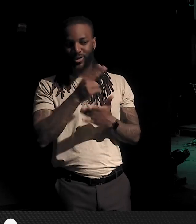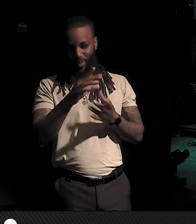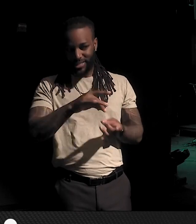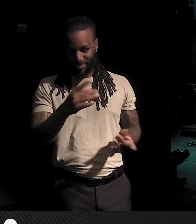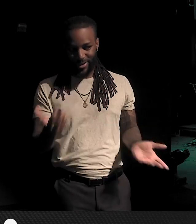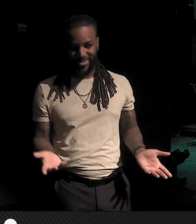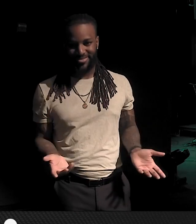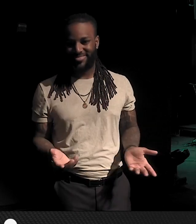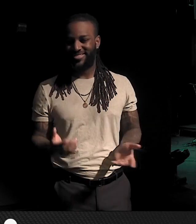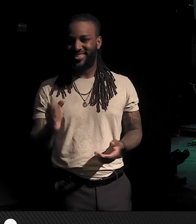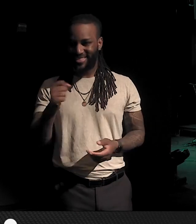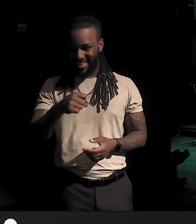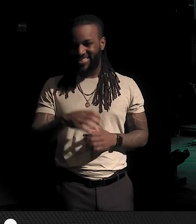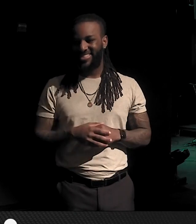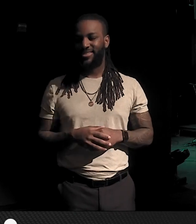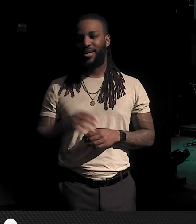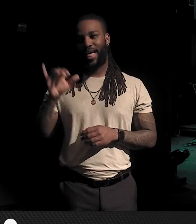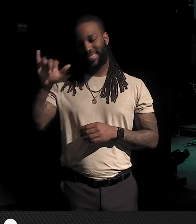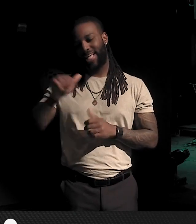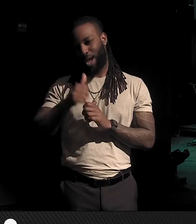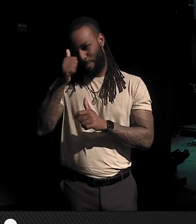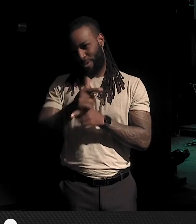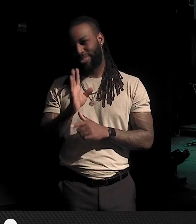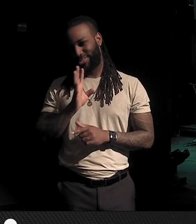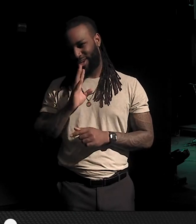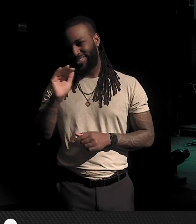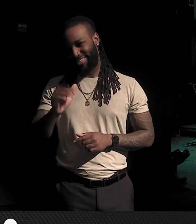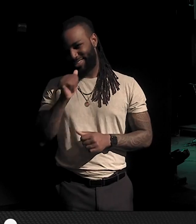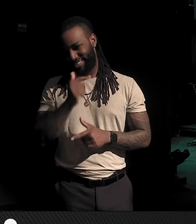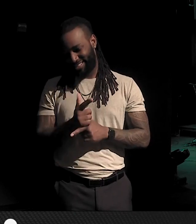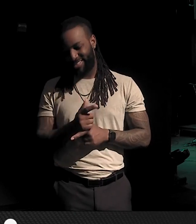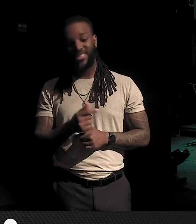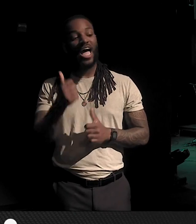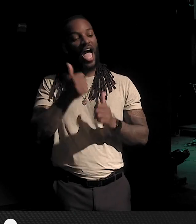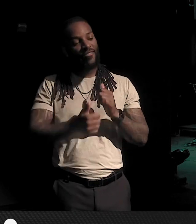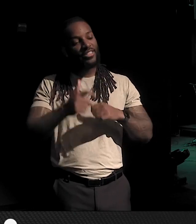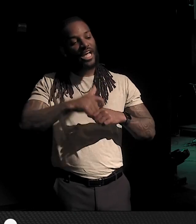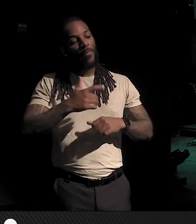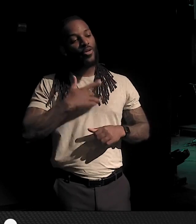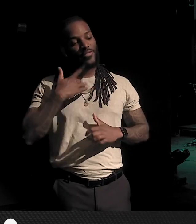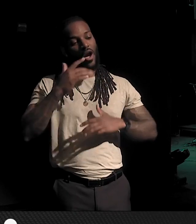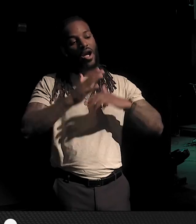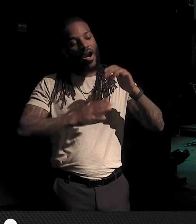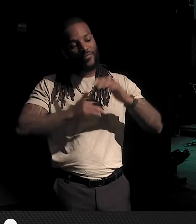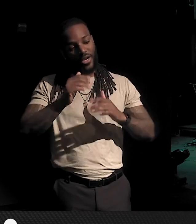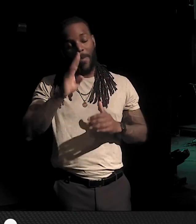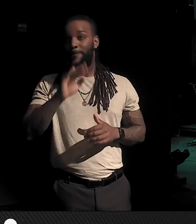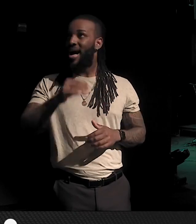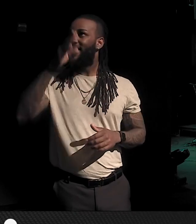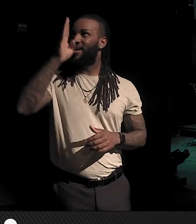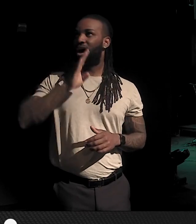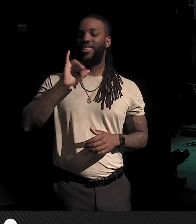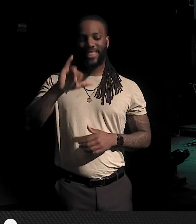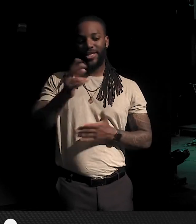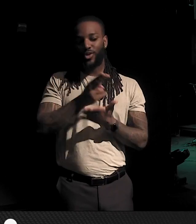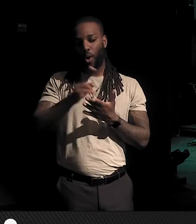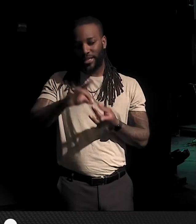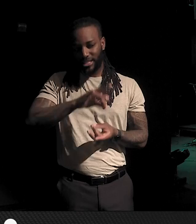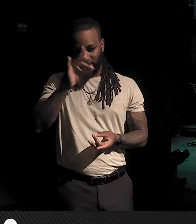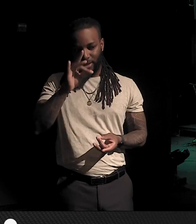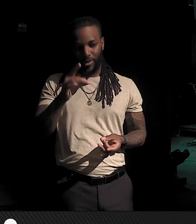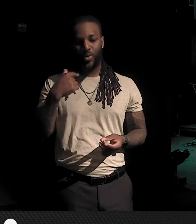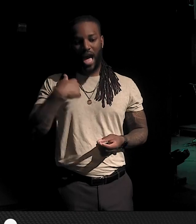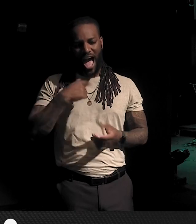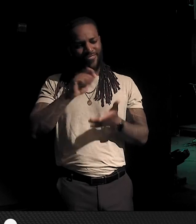Every time, that's the way big brothers talk to little sisters, right? Like, every time you feel comforted by God, that is the Holy Spirit. You have the Holy